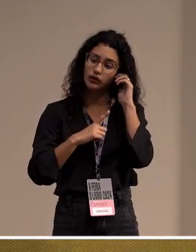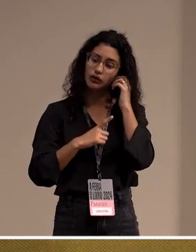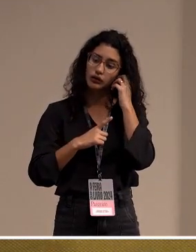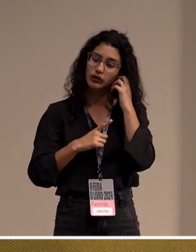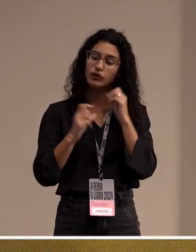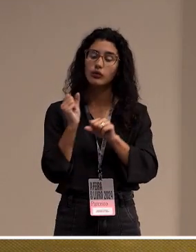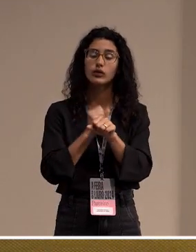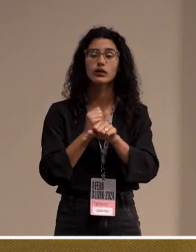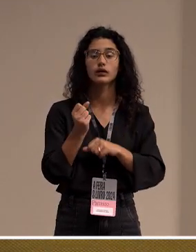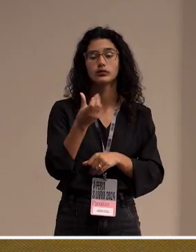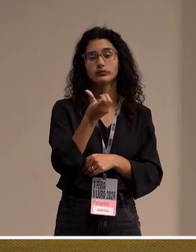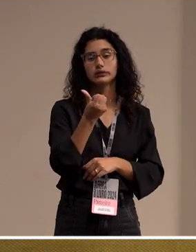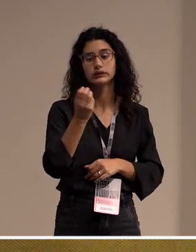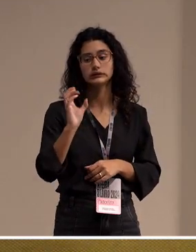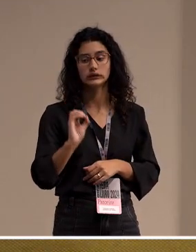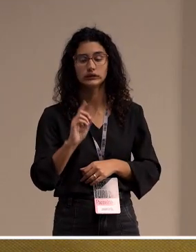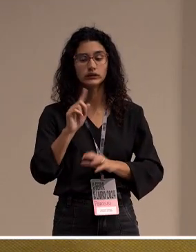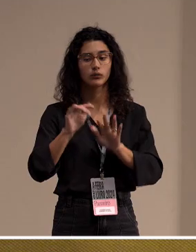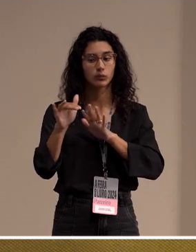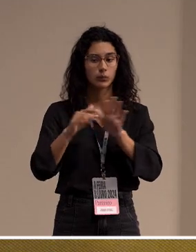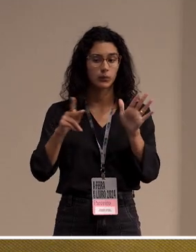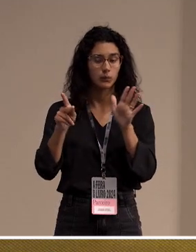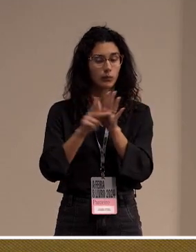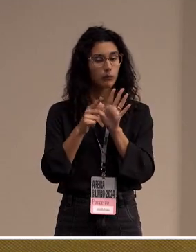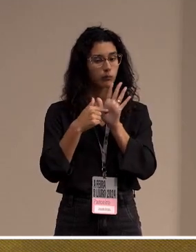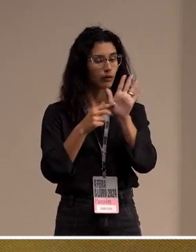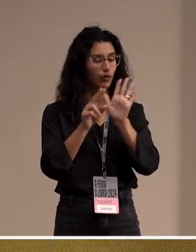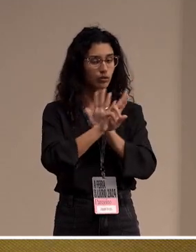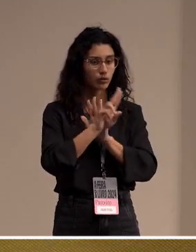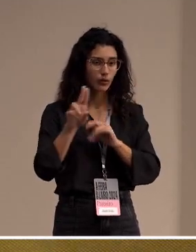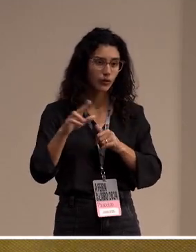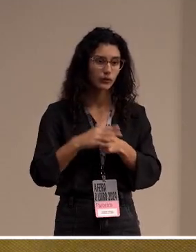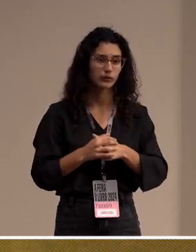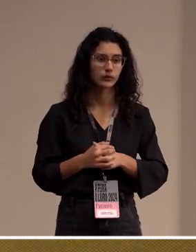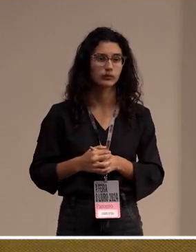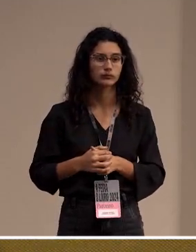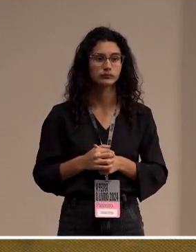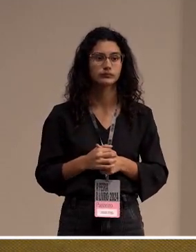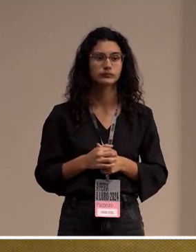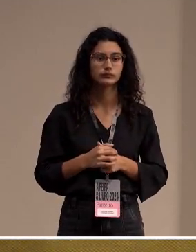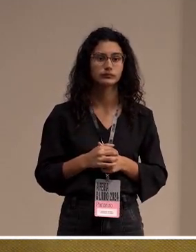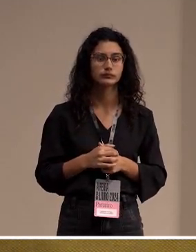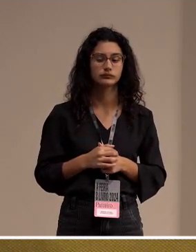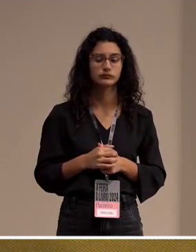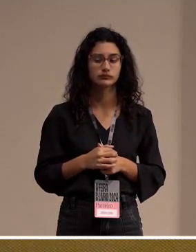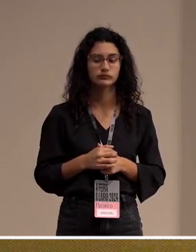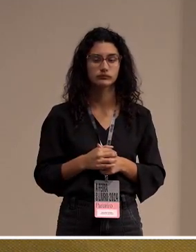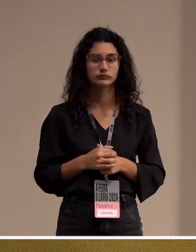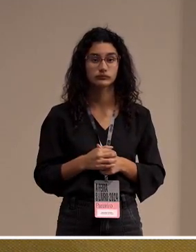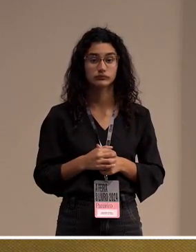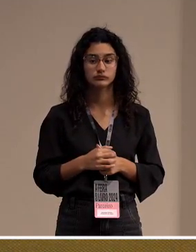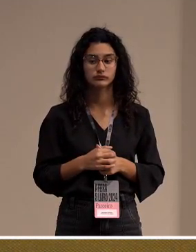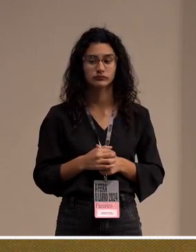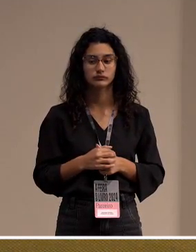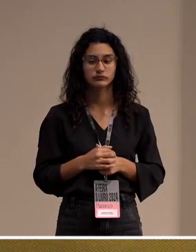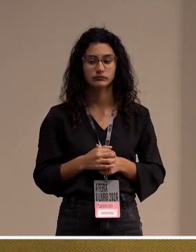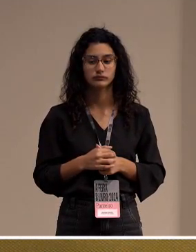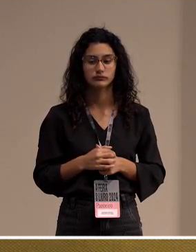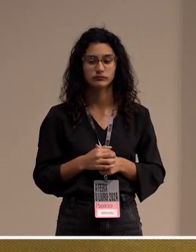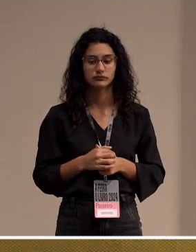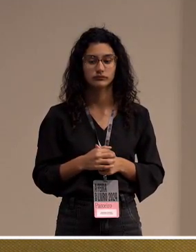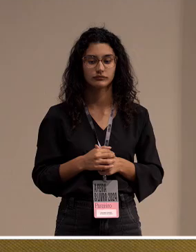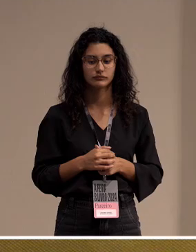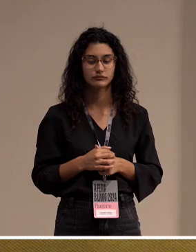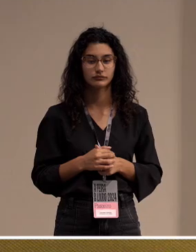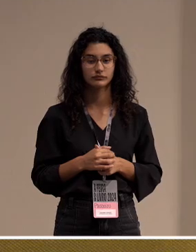Chicago. It was called The Wall of Respect. It had black heroes on it. It became famous. So other cities began to do the same